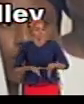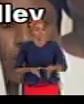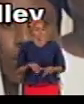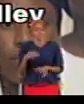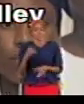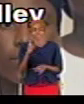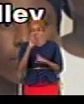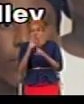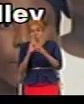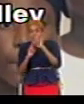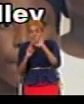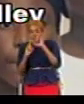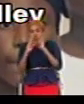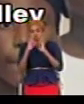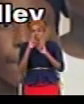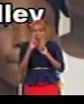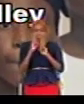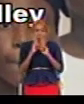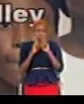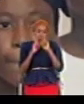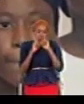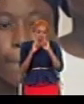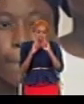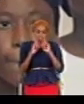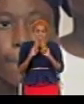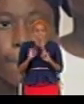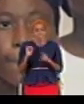through these fields of tears,